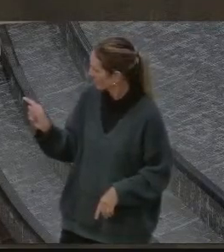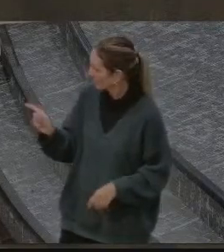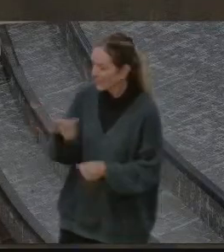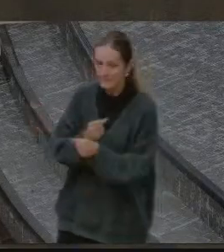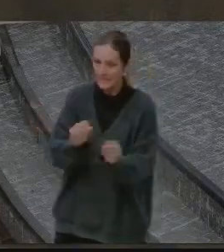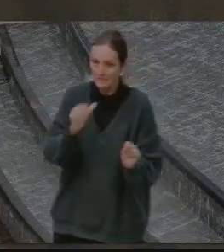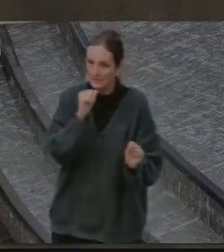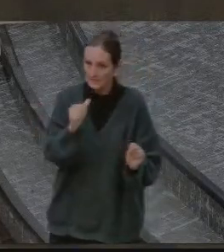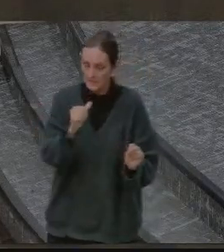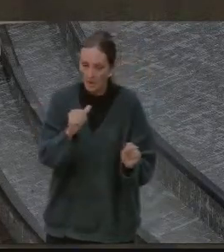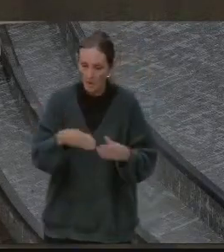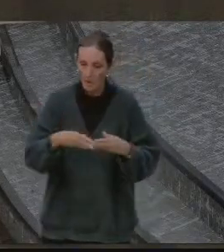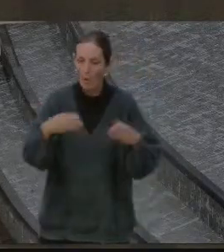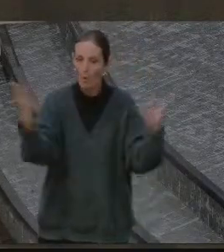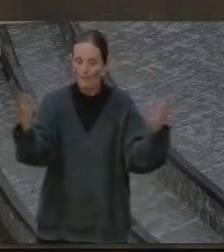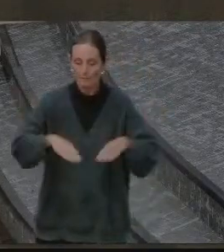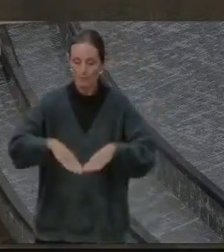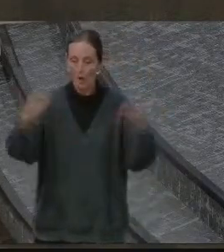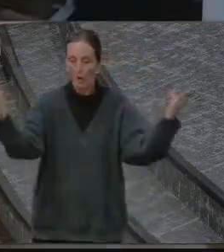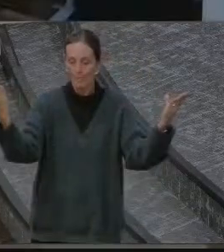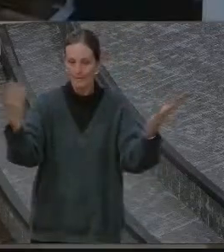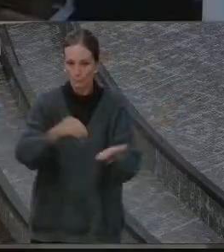records.